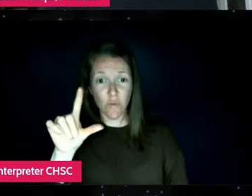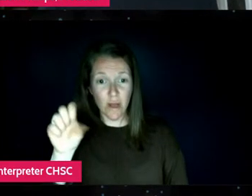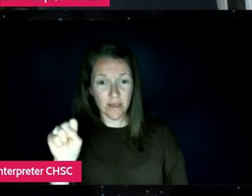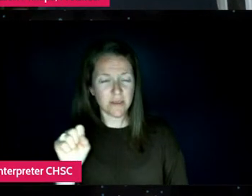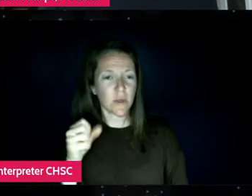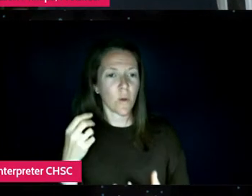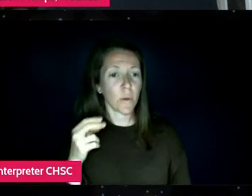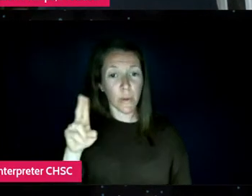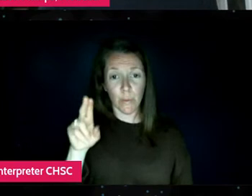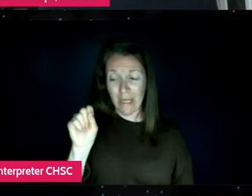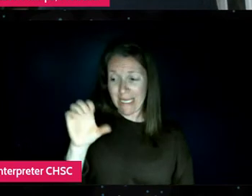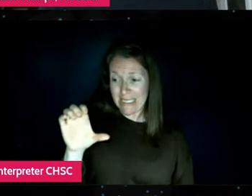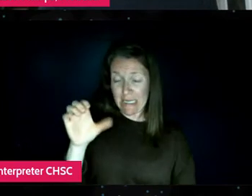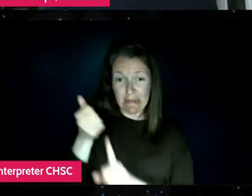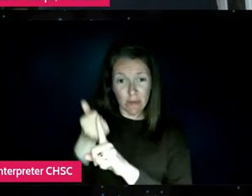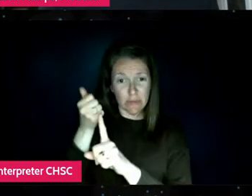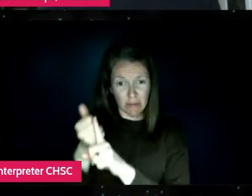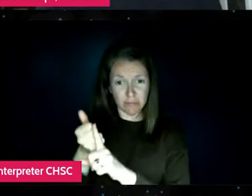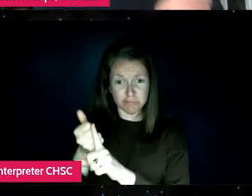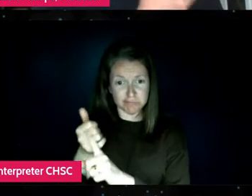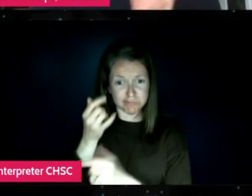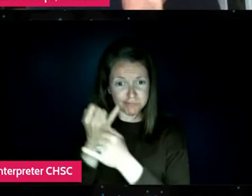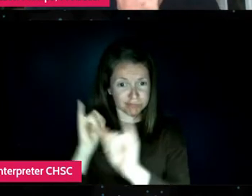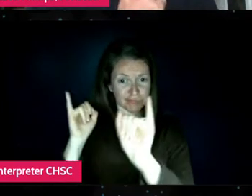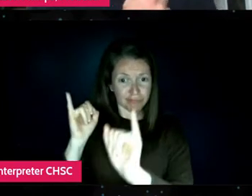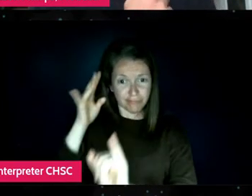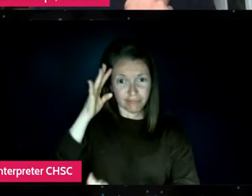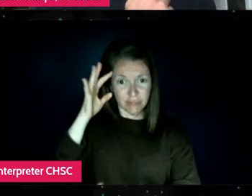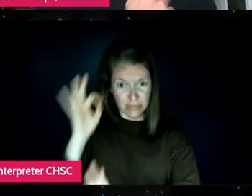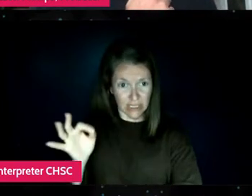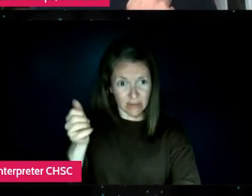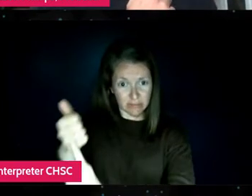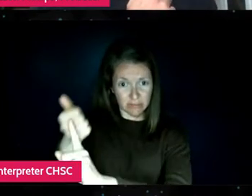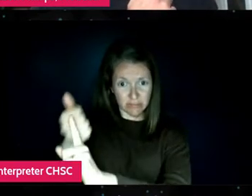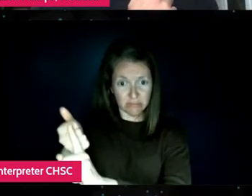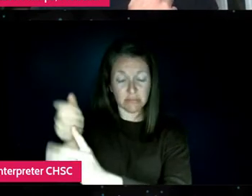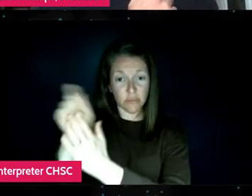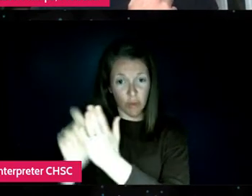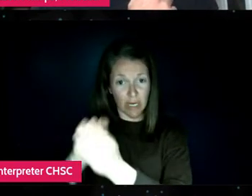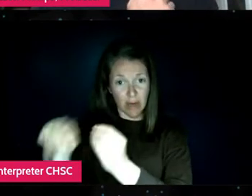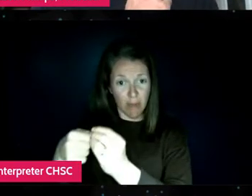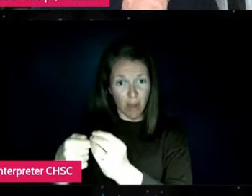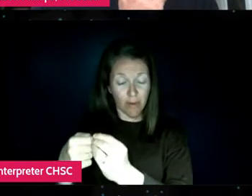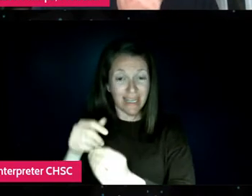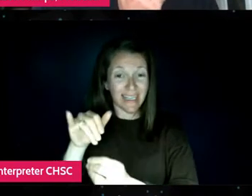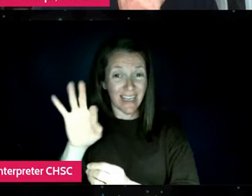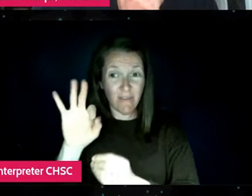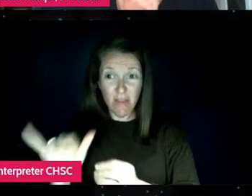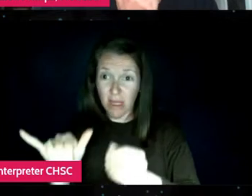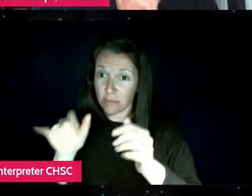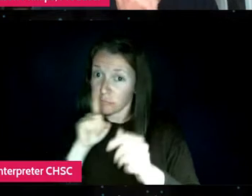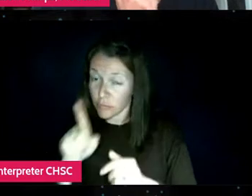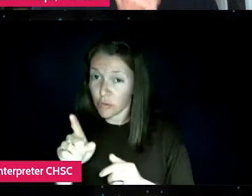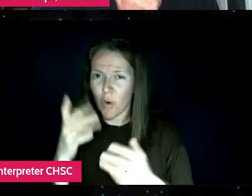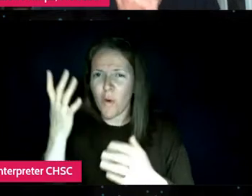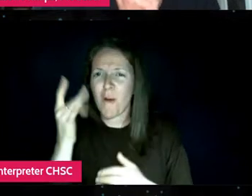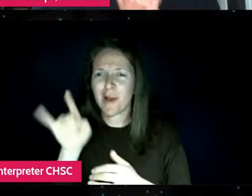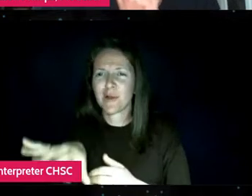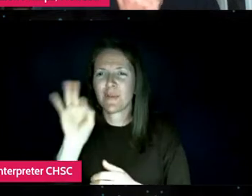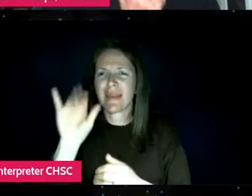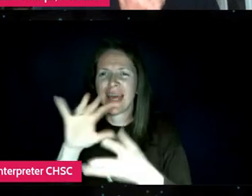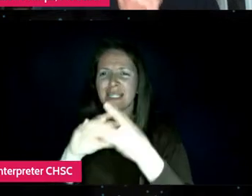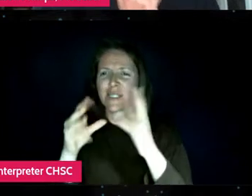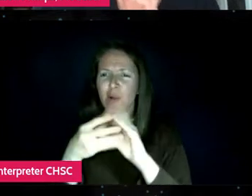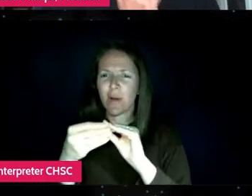writers totally in charge of choosing what to write about? And if that's the case, why did you choose that story, the story behind